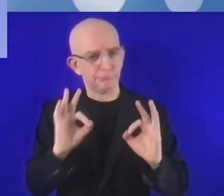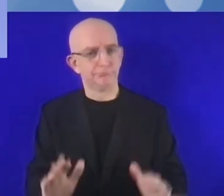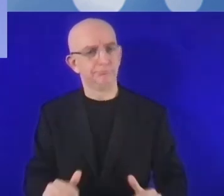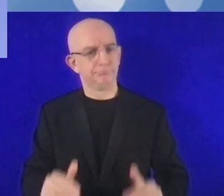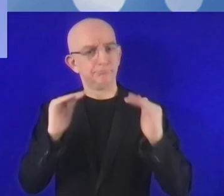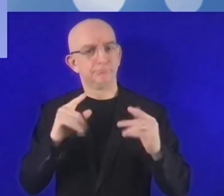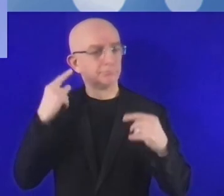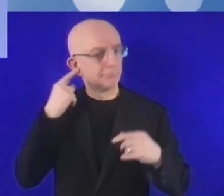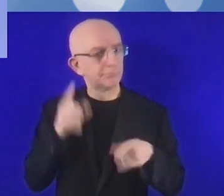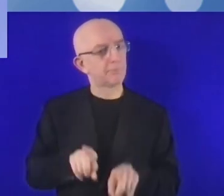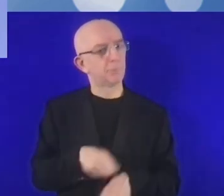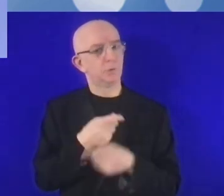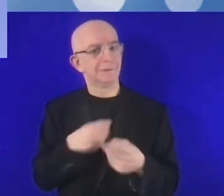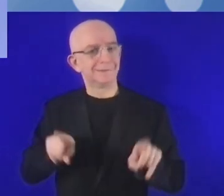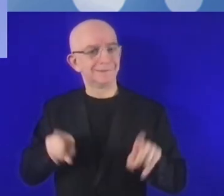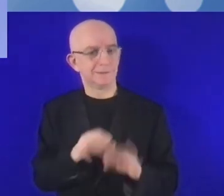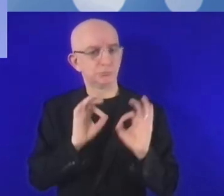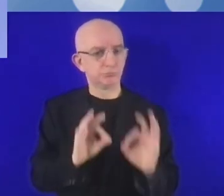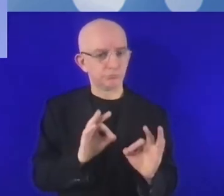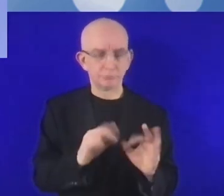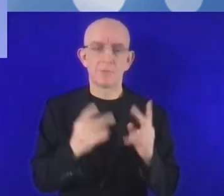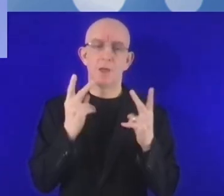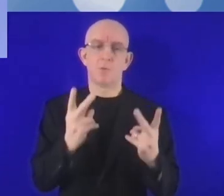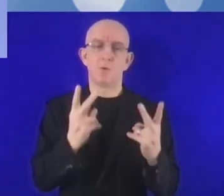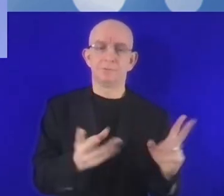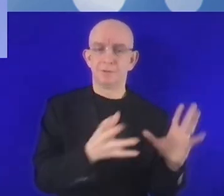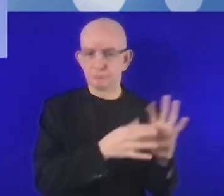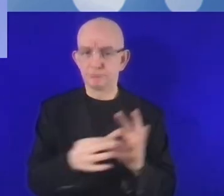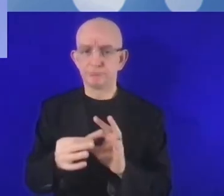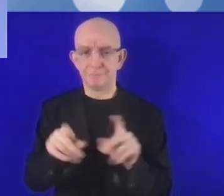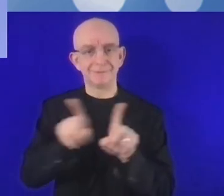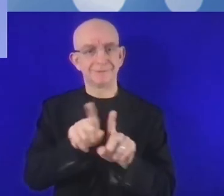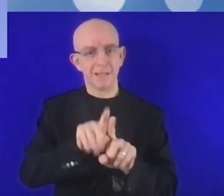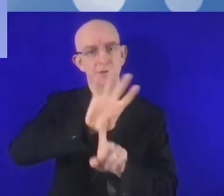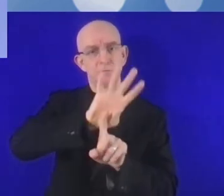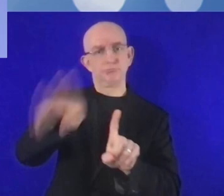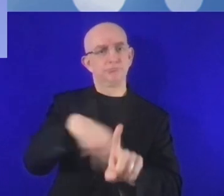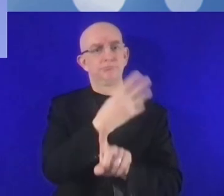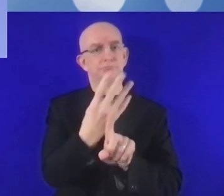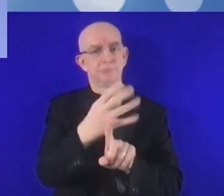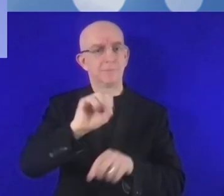SDG number 3, good health and well-being, and SDG number 4, quality education.